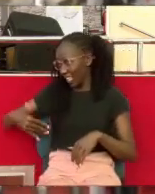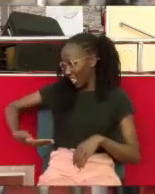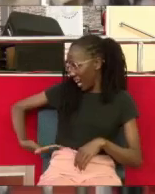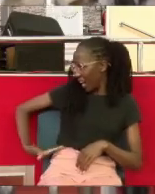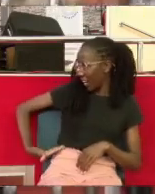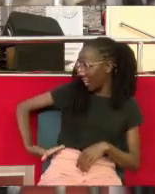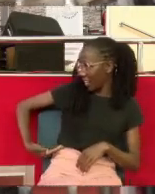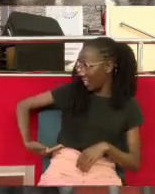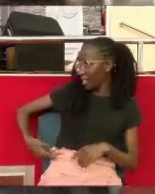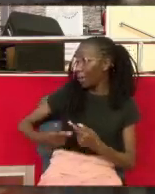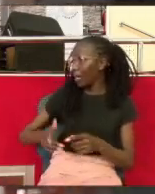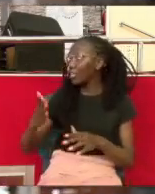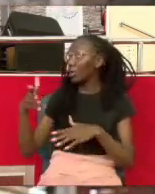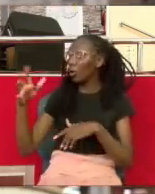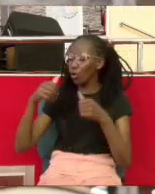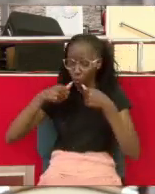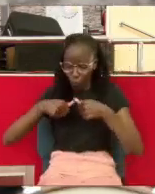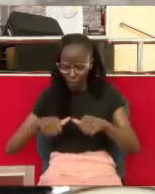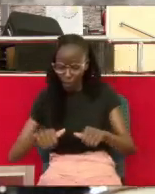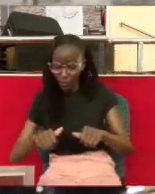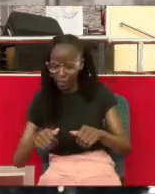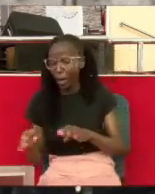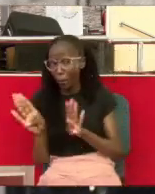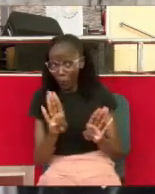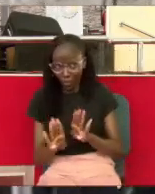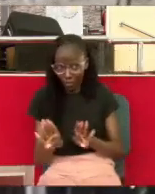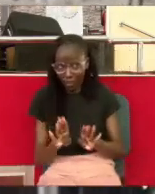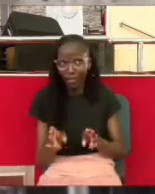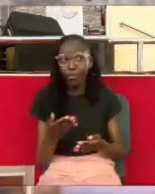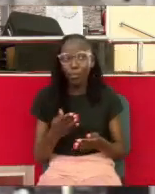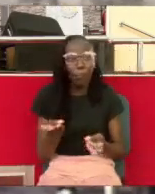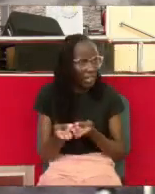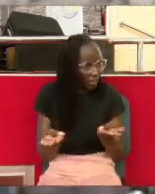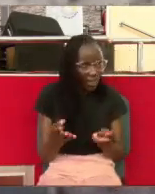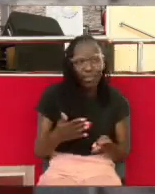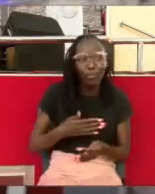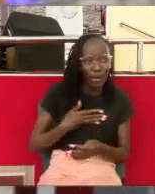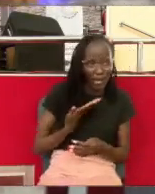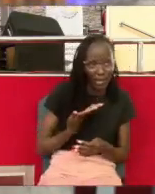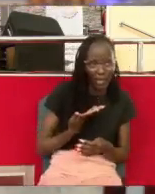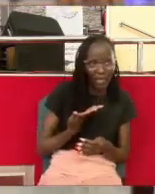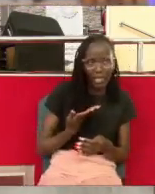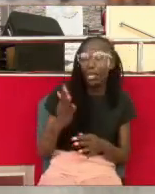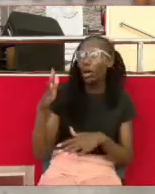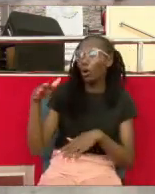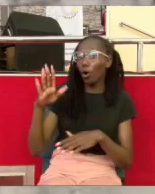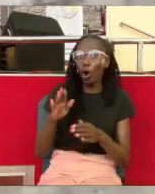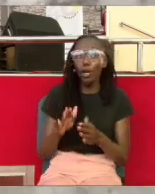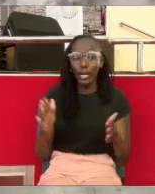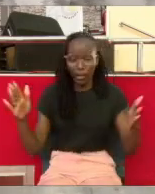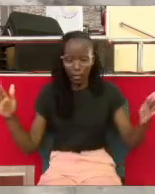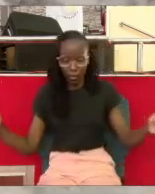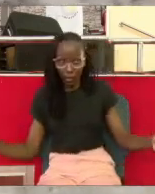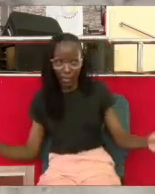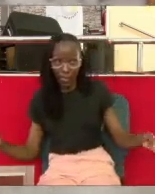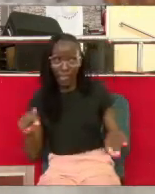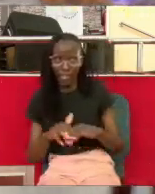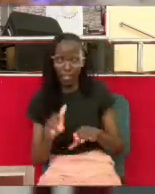blessed me in this place. The Lord has increased me in this place. The Lord has expanded me in this